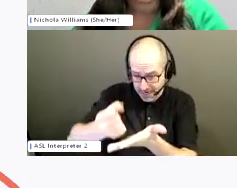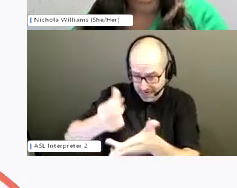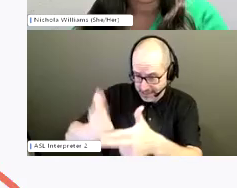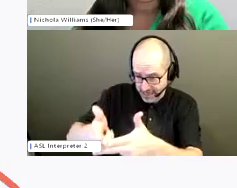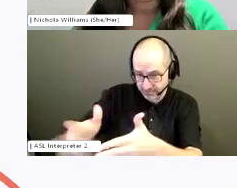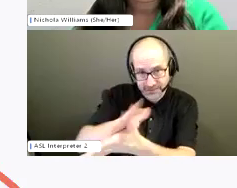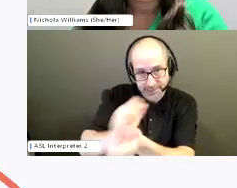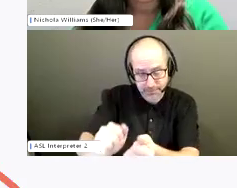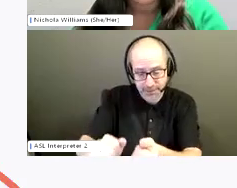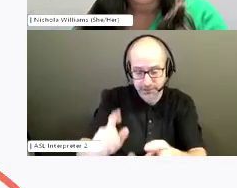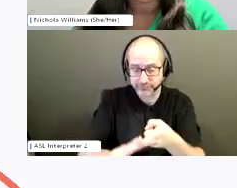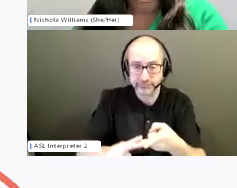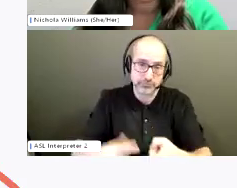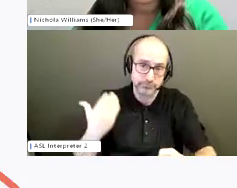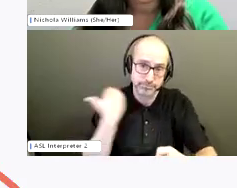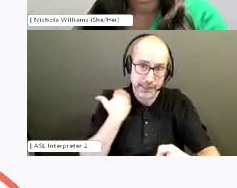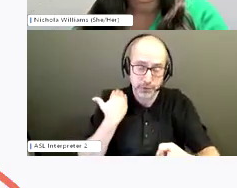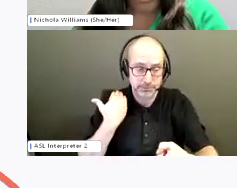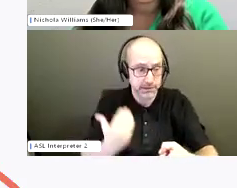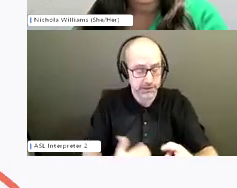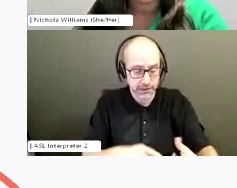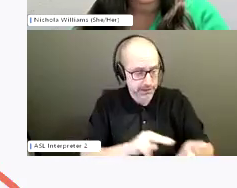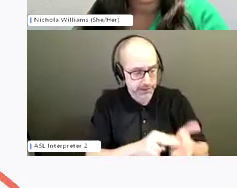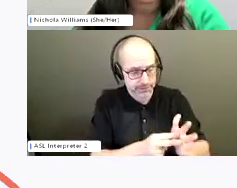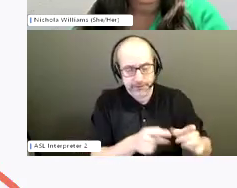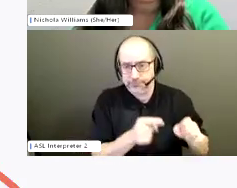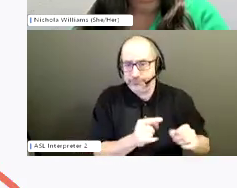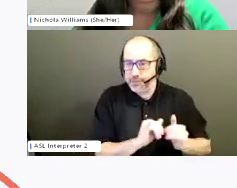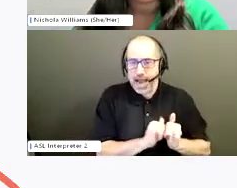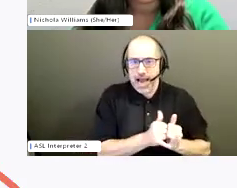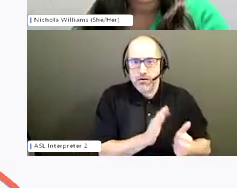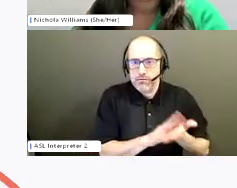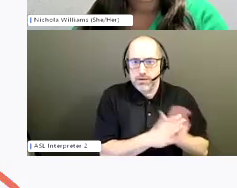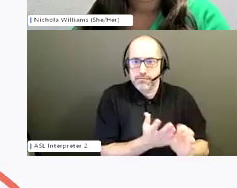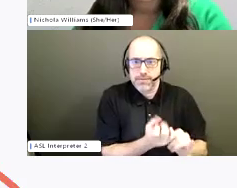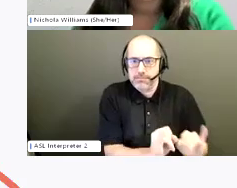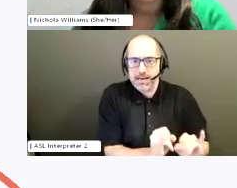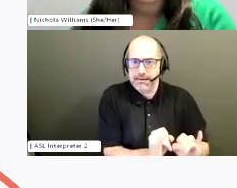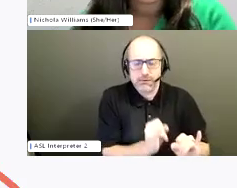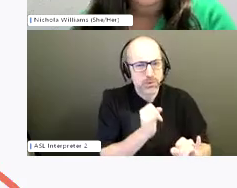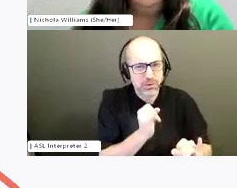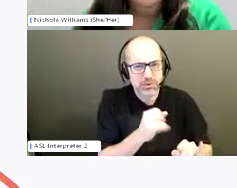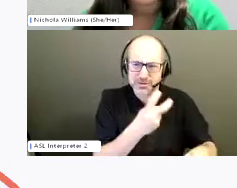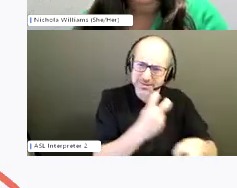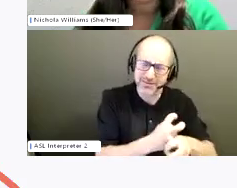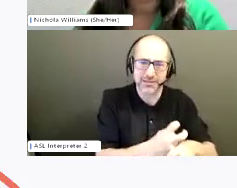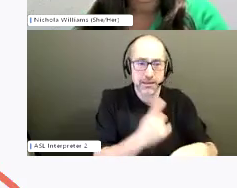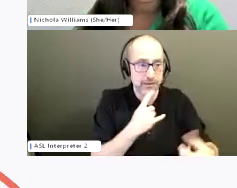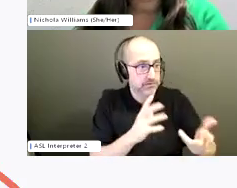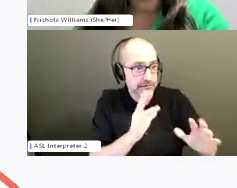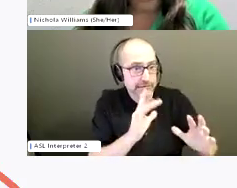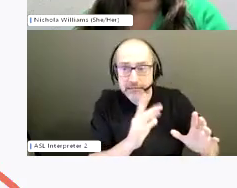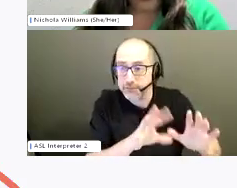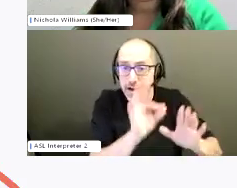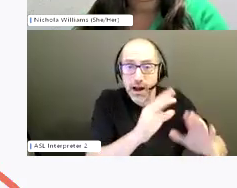bankruptcy. This makes it harder for survivors to even regain their independence, as they struggle to secure housing,